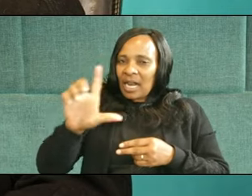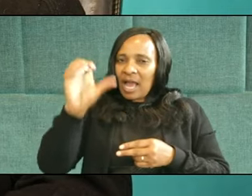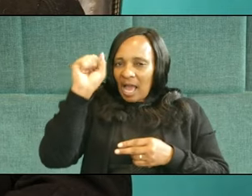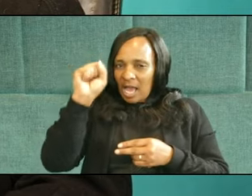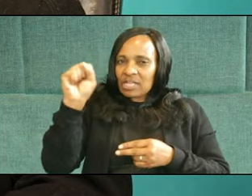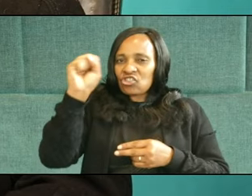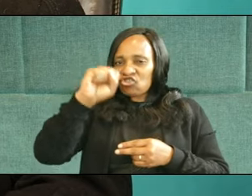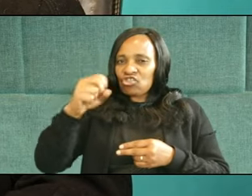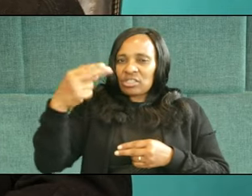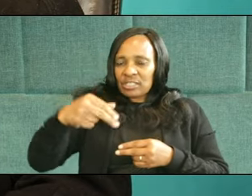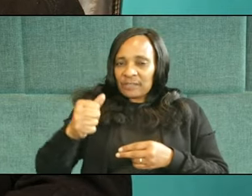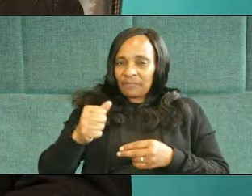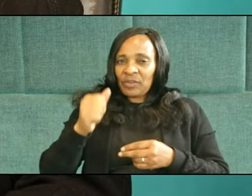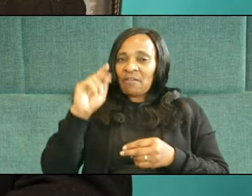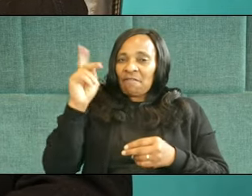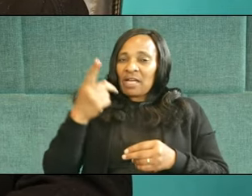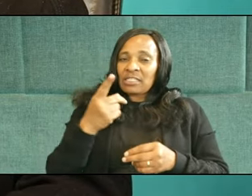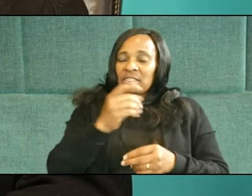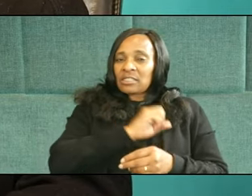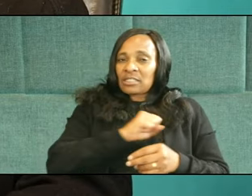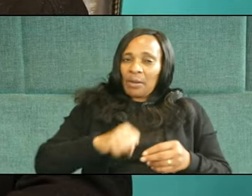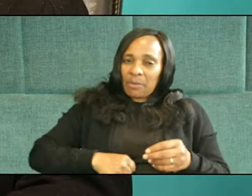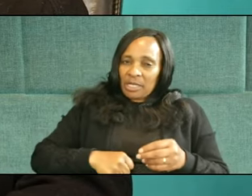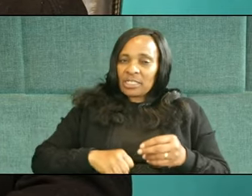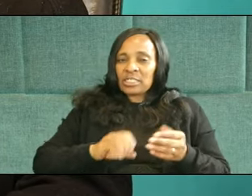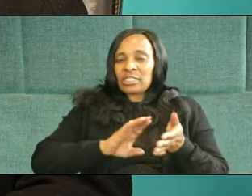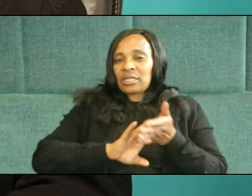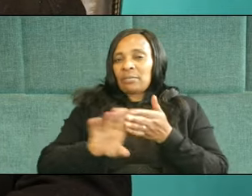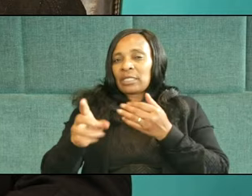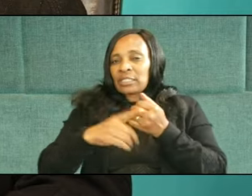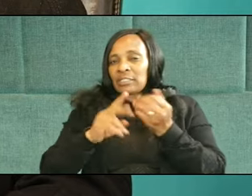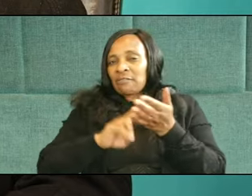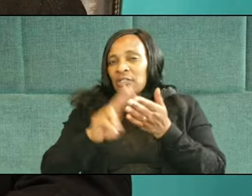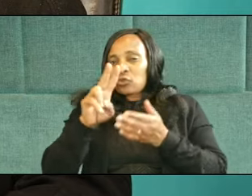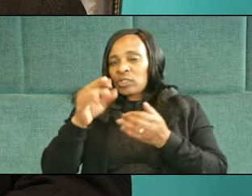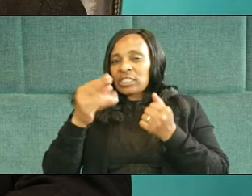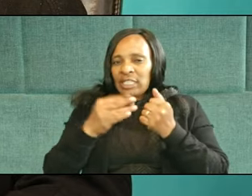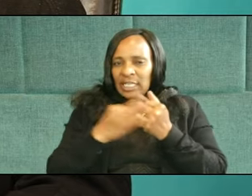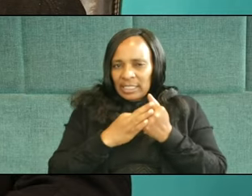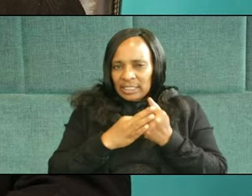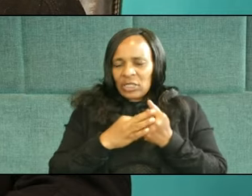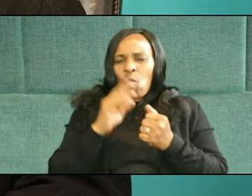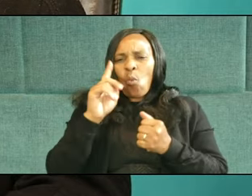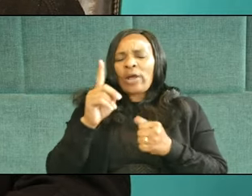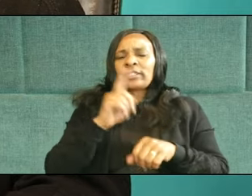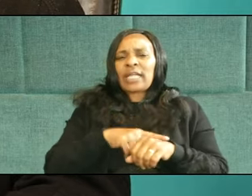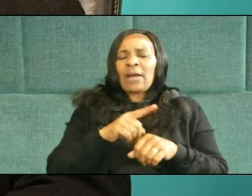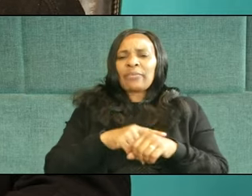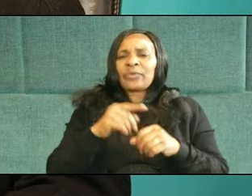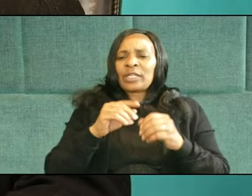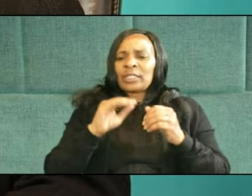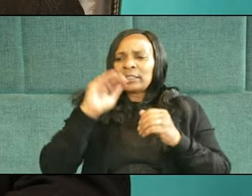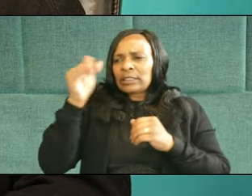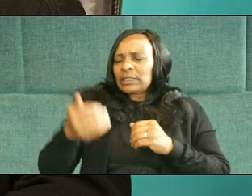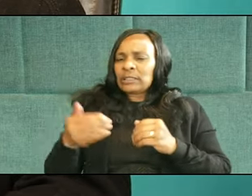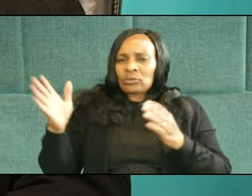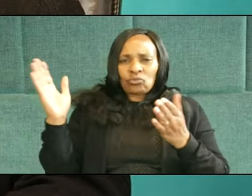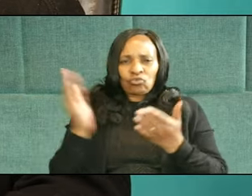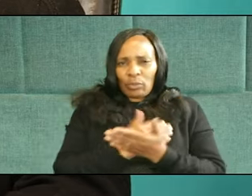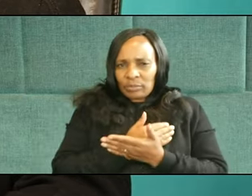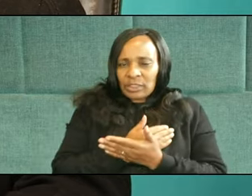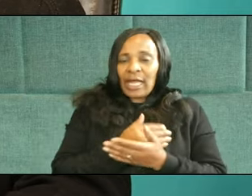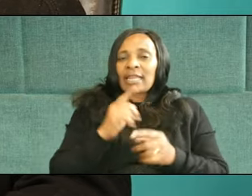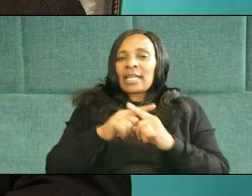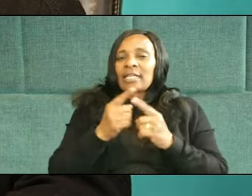okay, chapter 28. So one time that city was taken, and David's wives